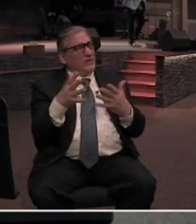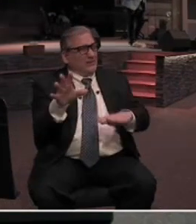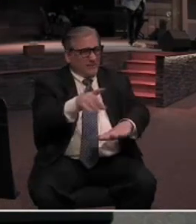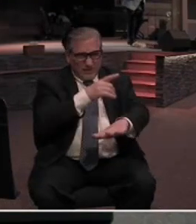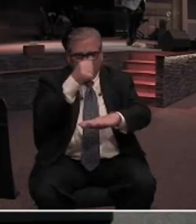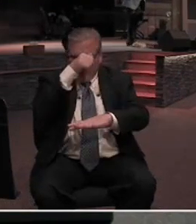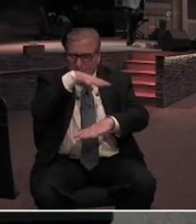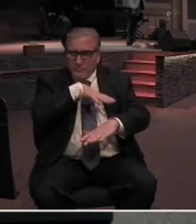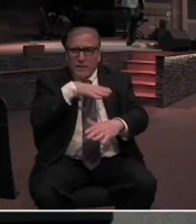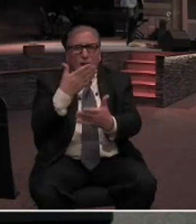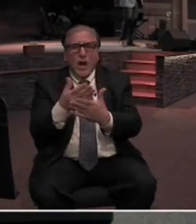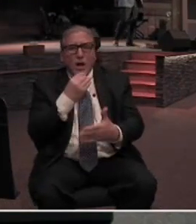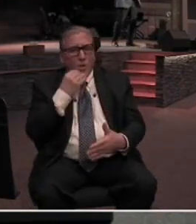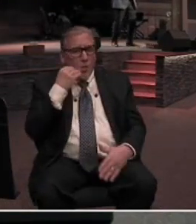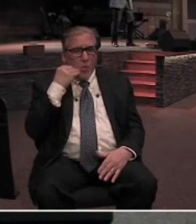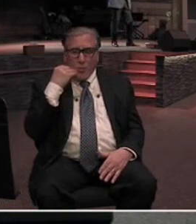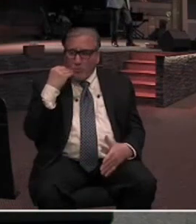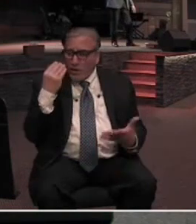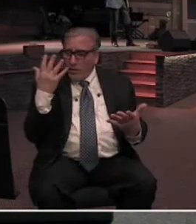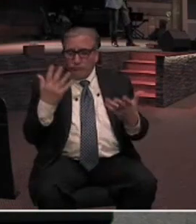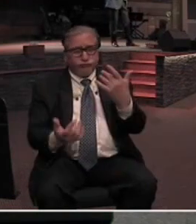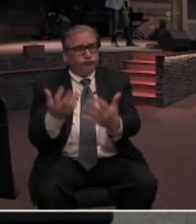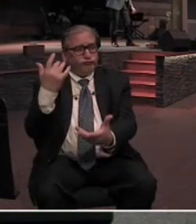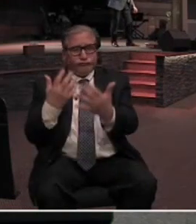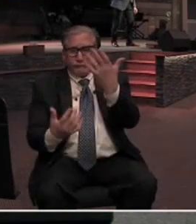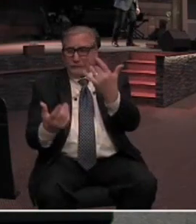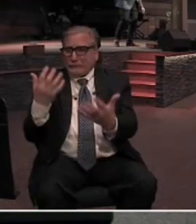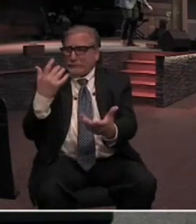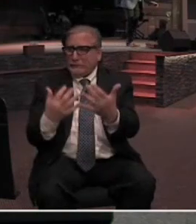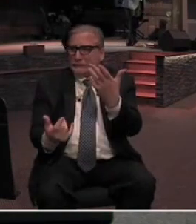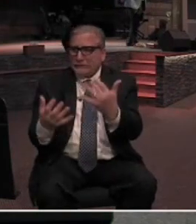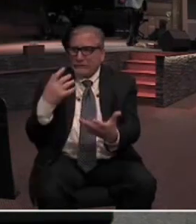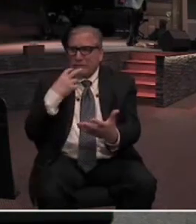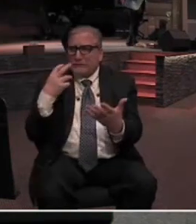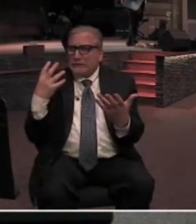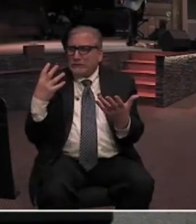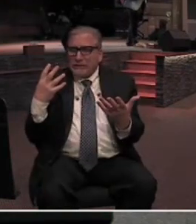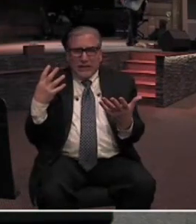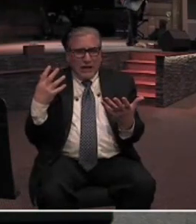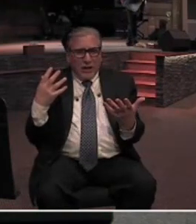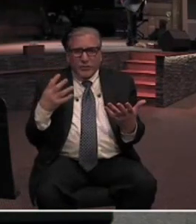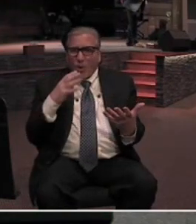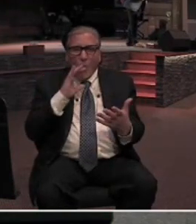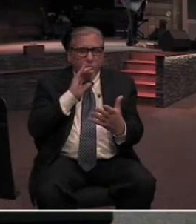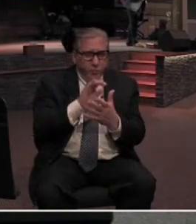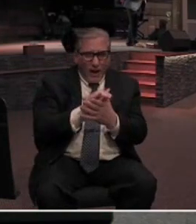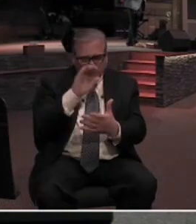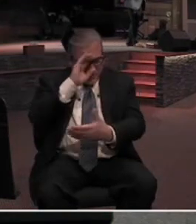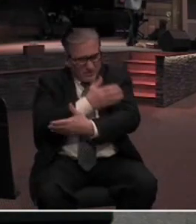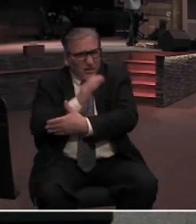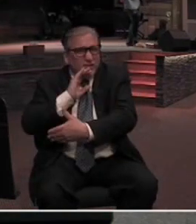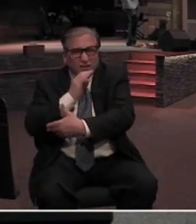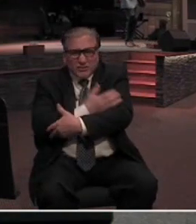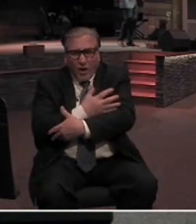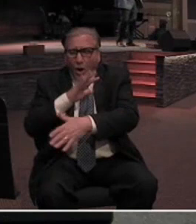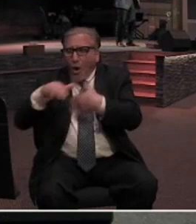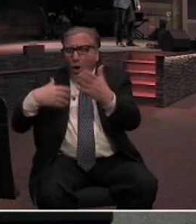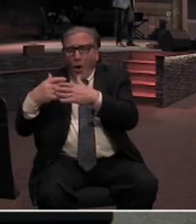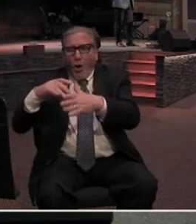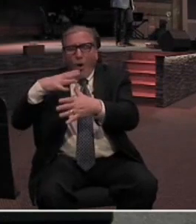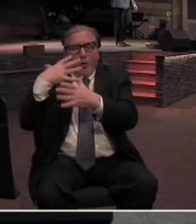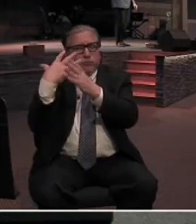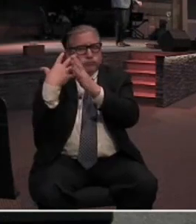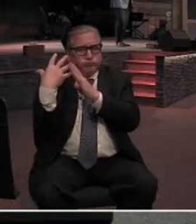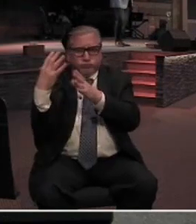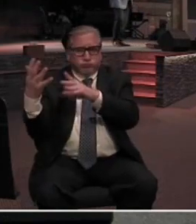men came to the city, and behold, it was burned with fire. Their wives and their sons and their daughters were taken